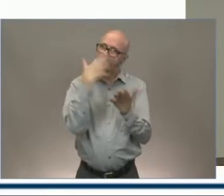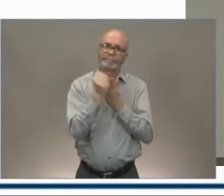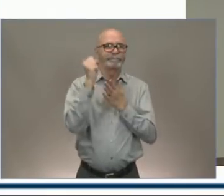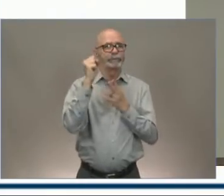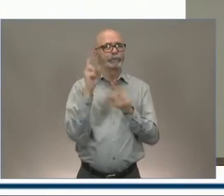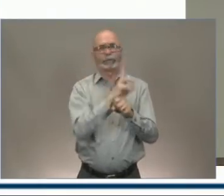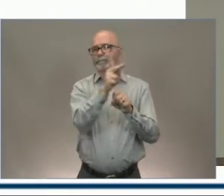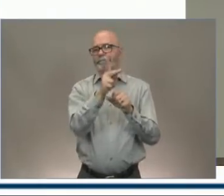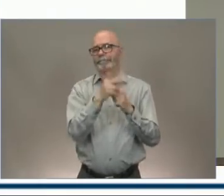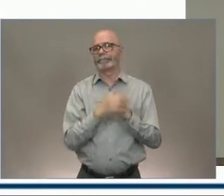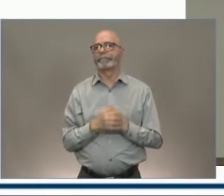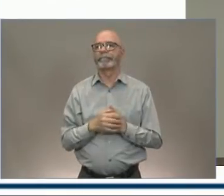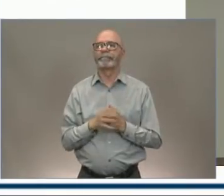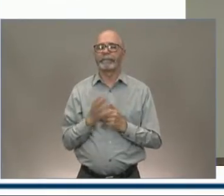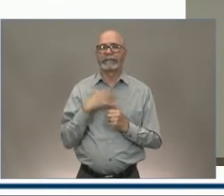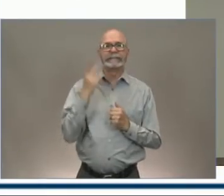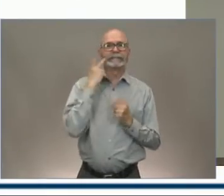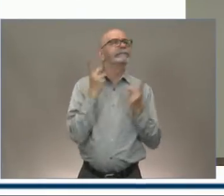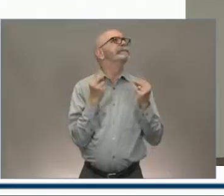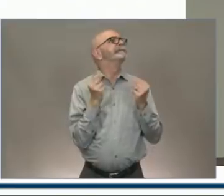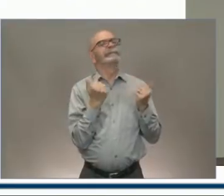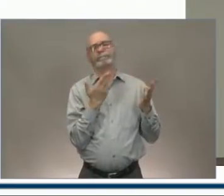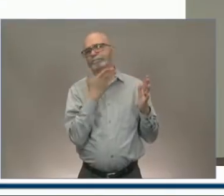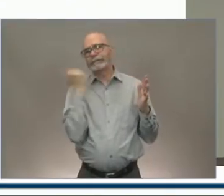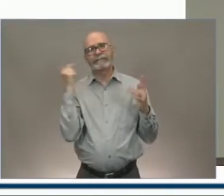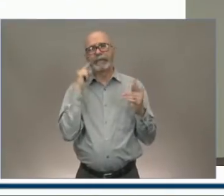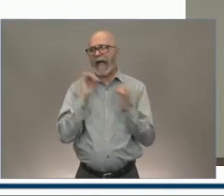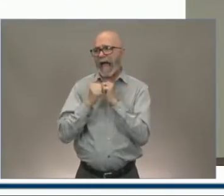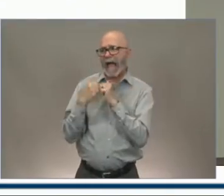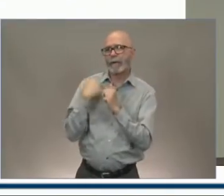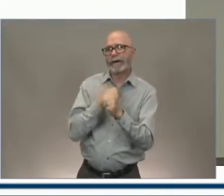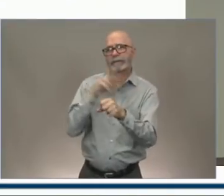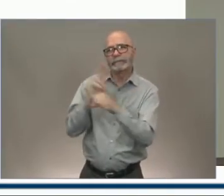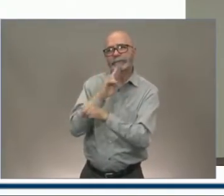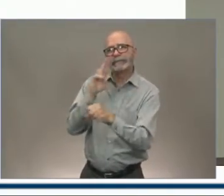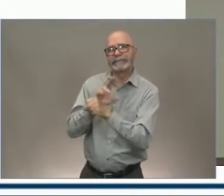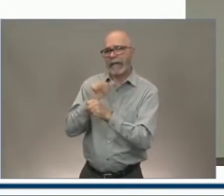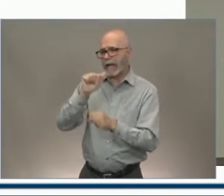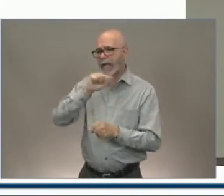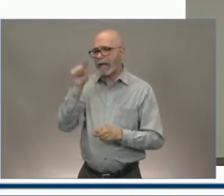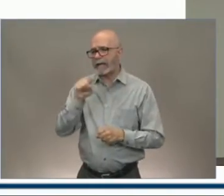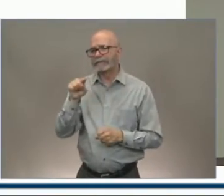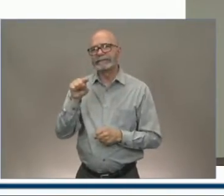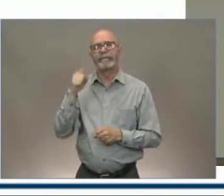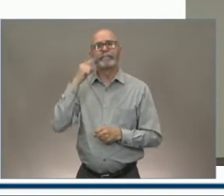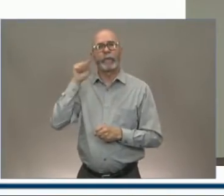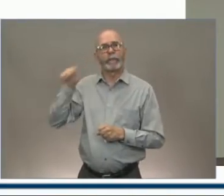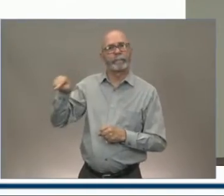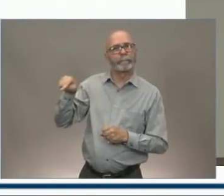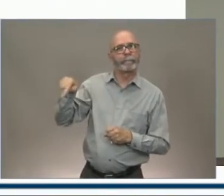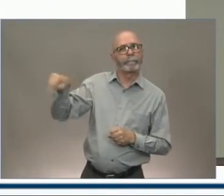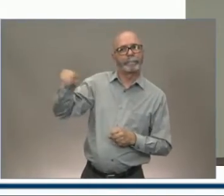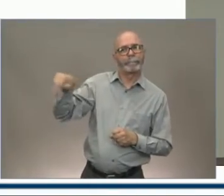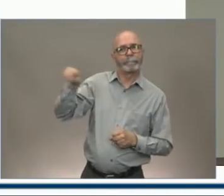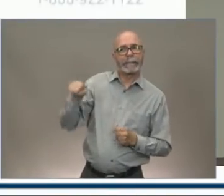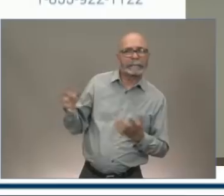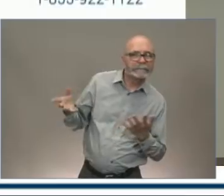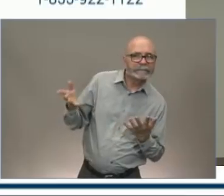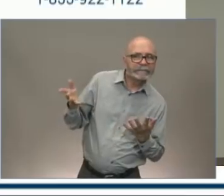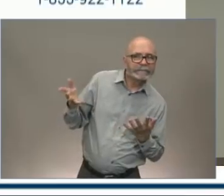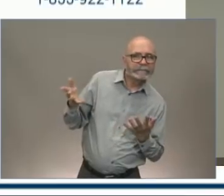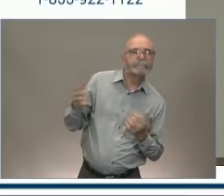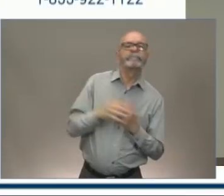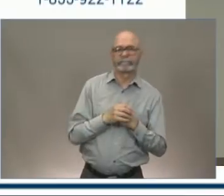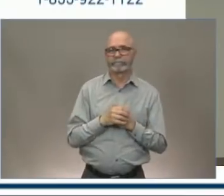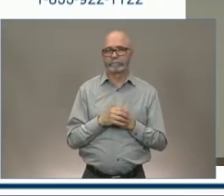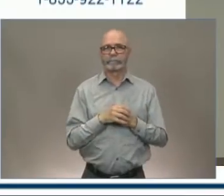are actively looking at what is the best use of this AstraZeneca vaccine at this time for Nova Scotia. In conclusion,